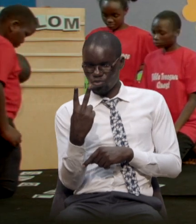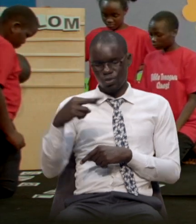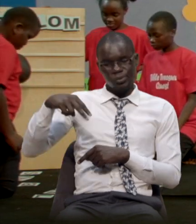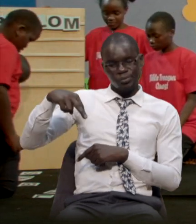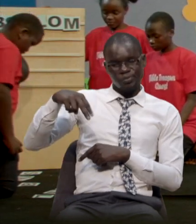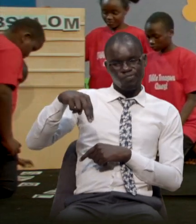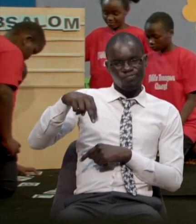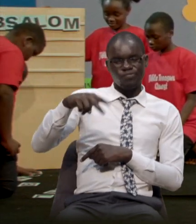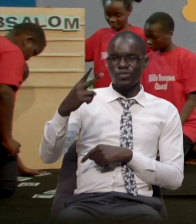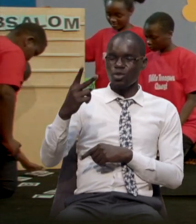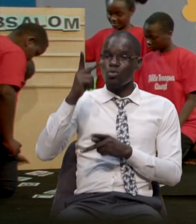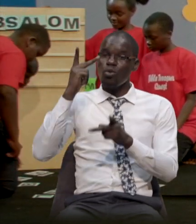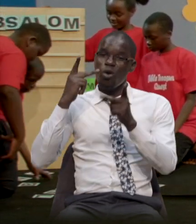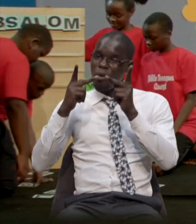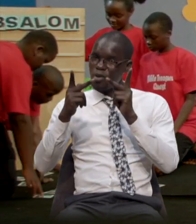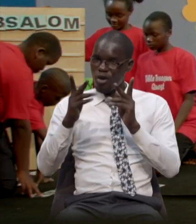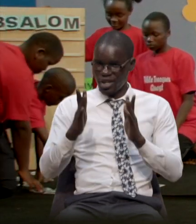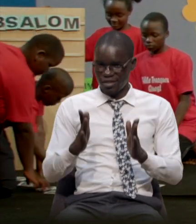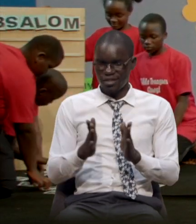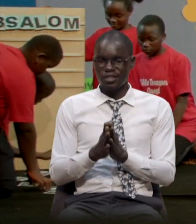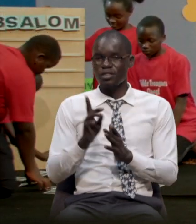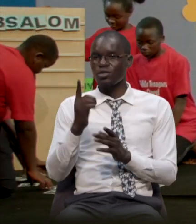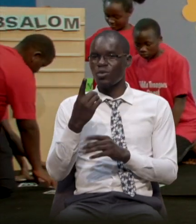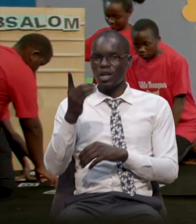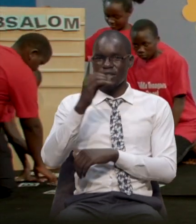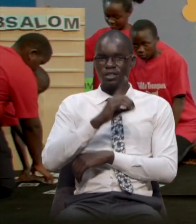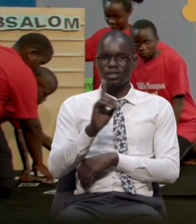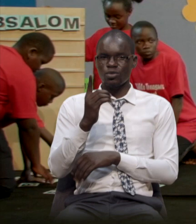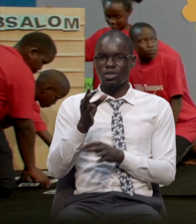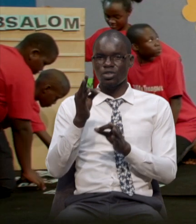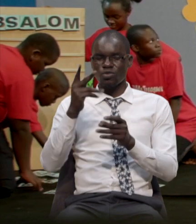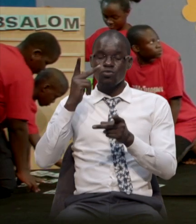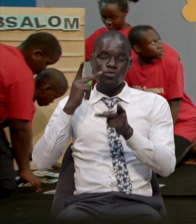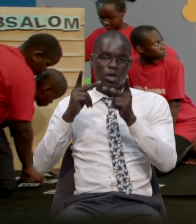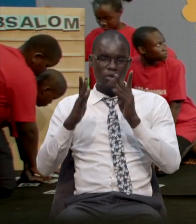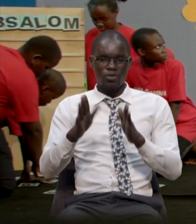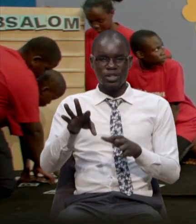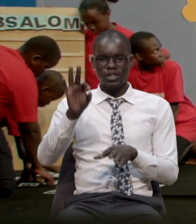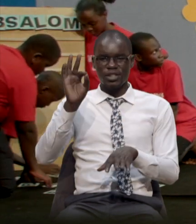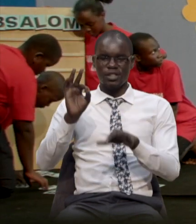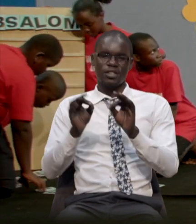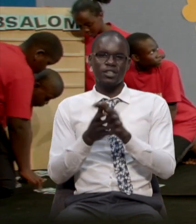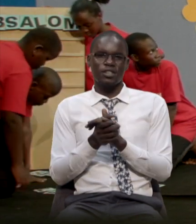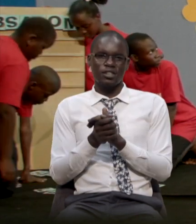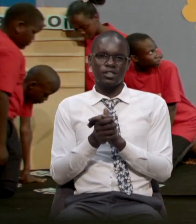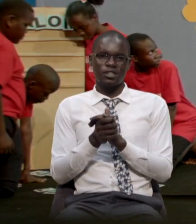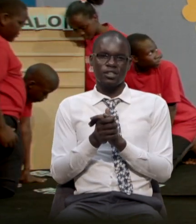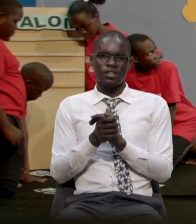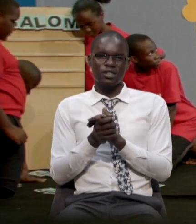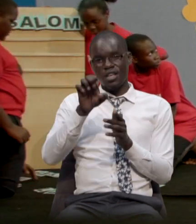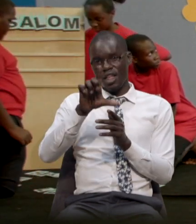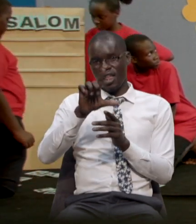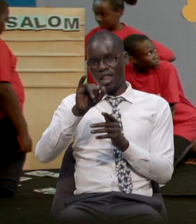walk two prophets. And one day, one of the prophets was taken. That was